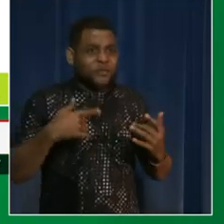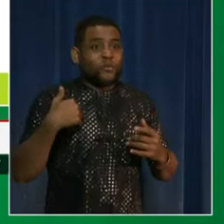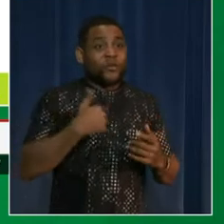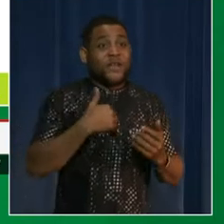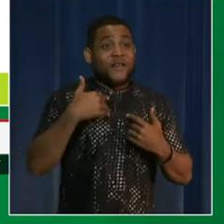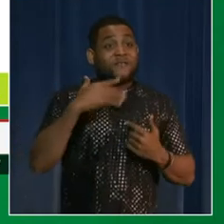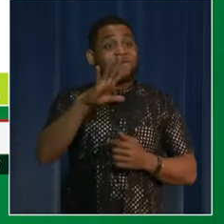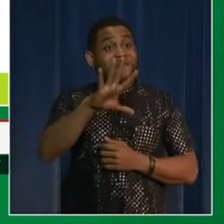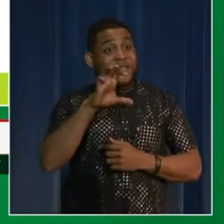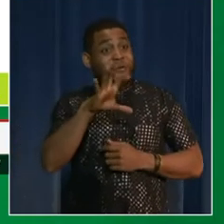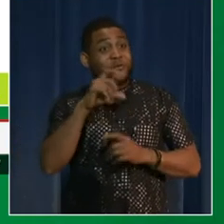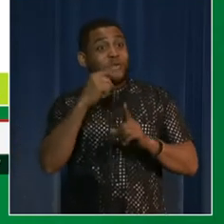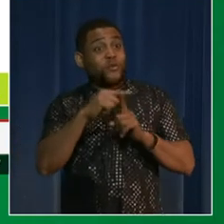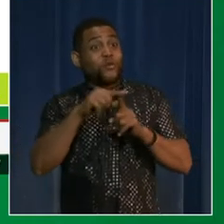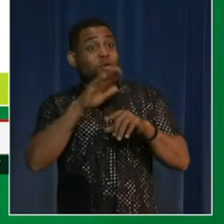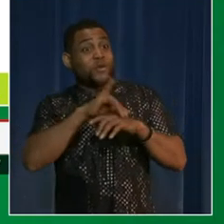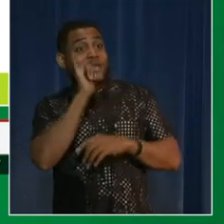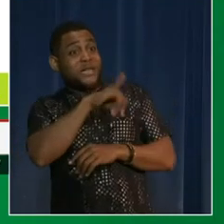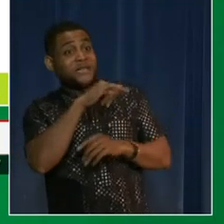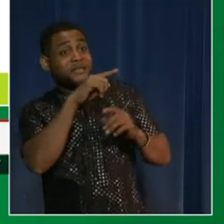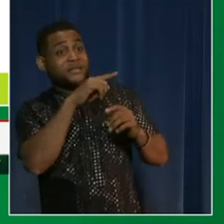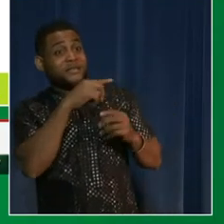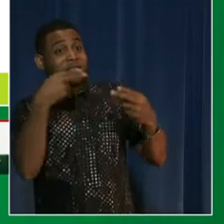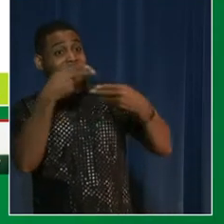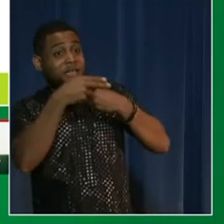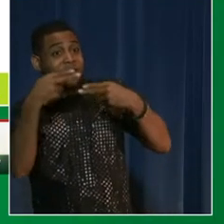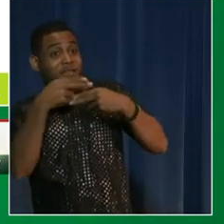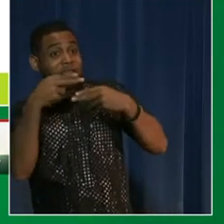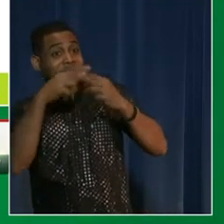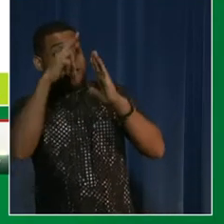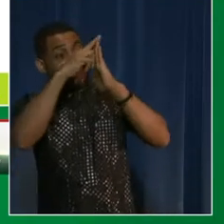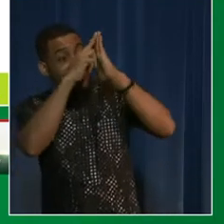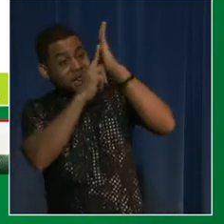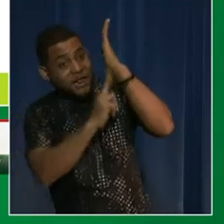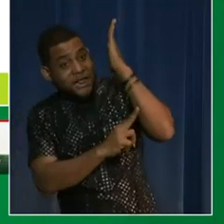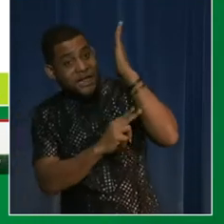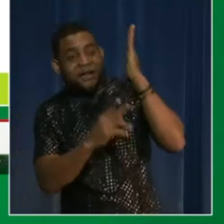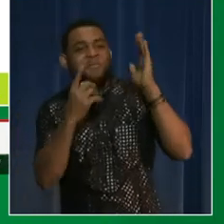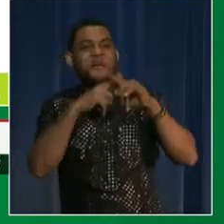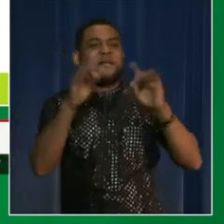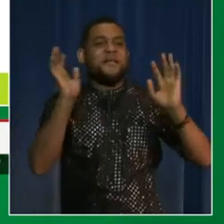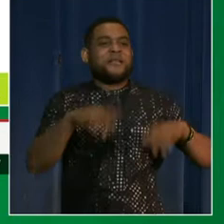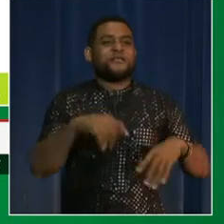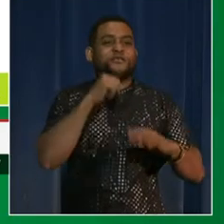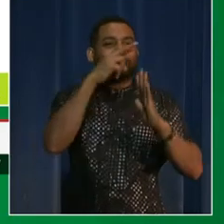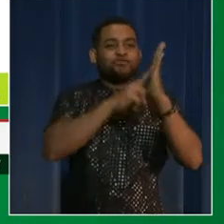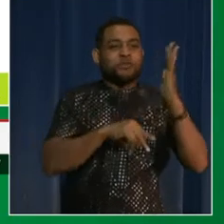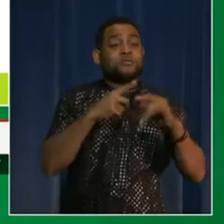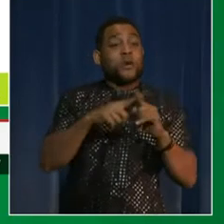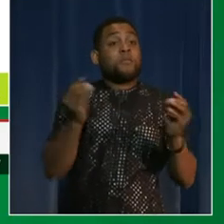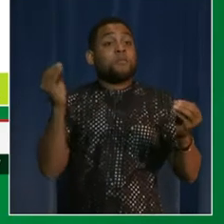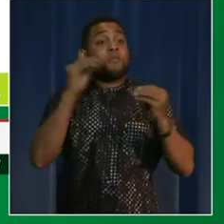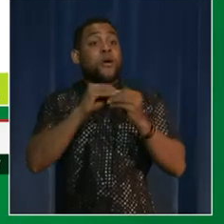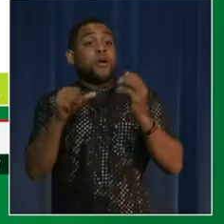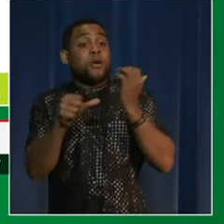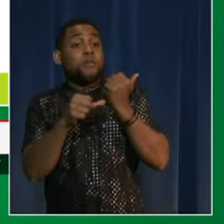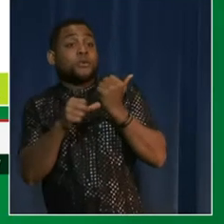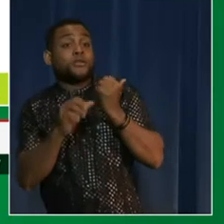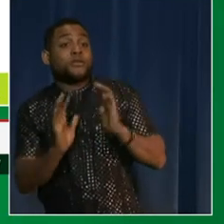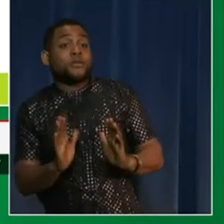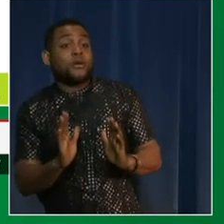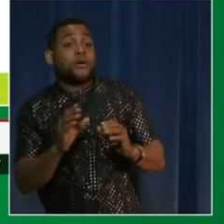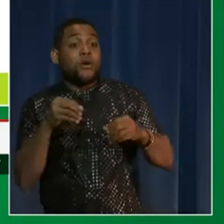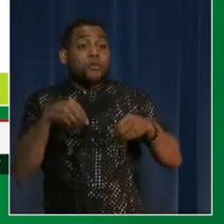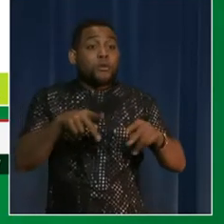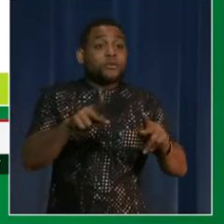words on this slide. But what you need to know is 3 things. More apprenticeship opportunities, which means this is